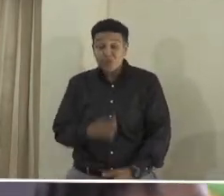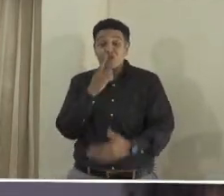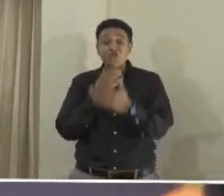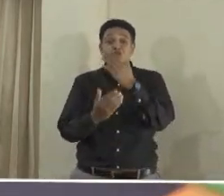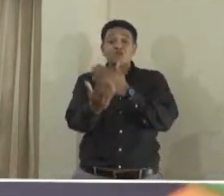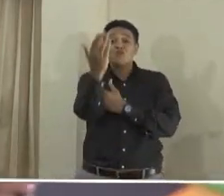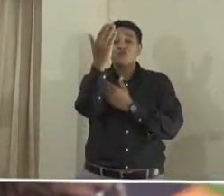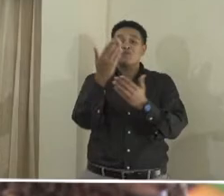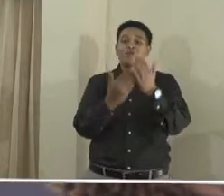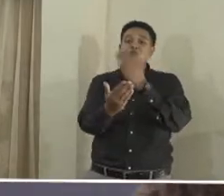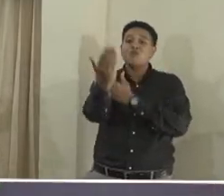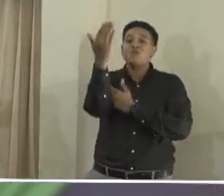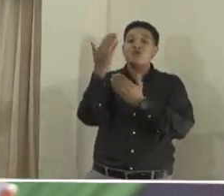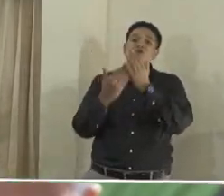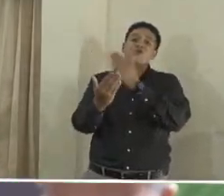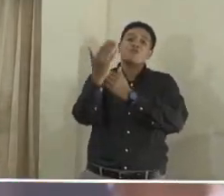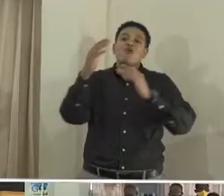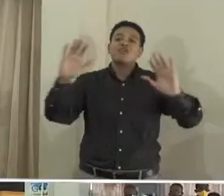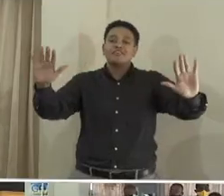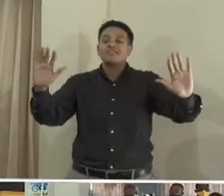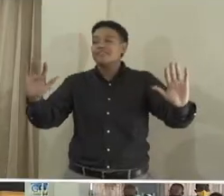Good morning, everybody.